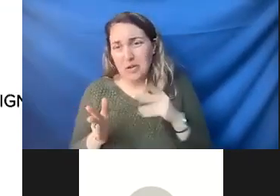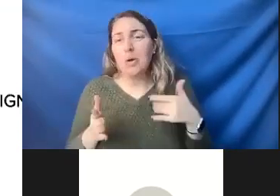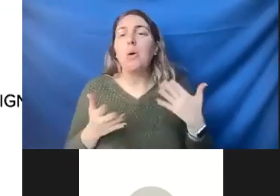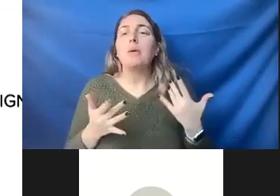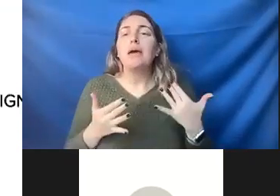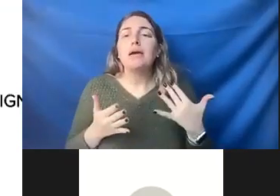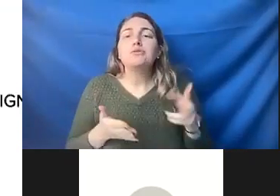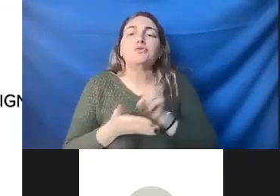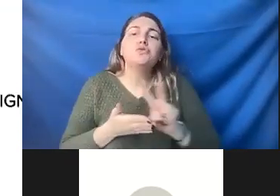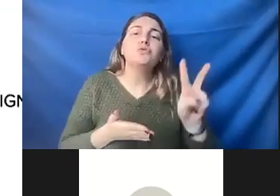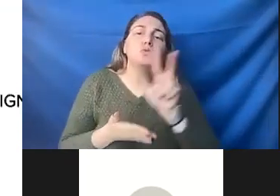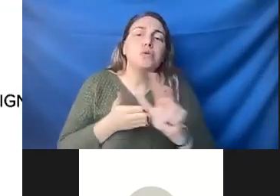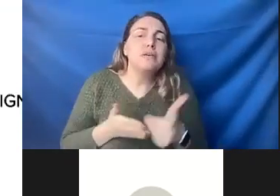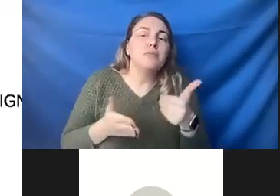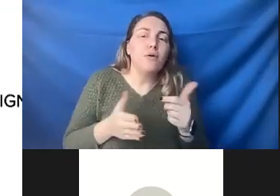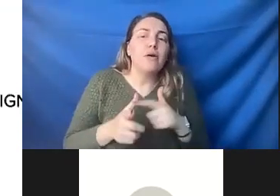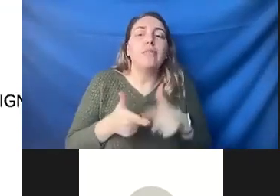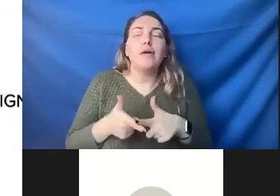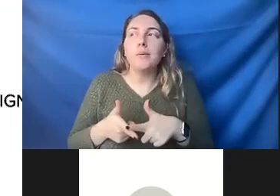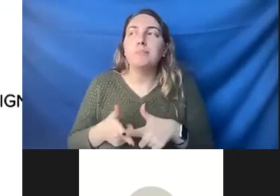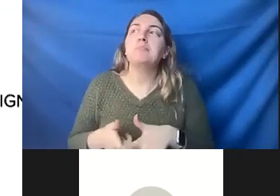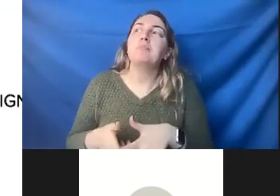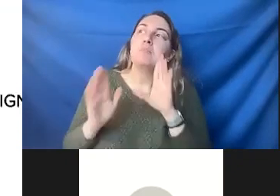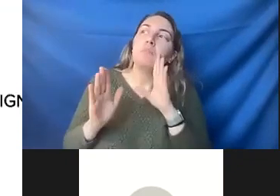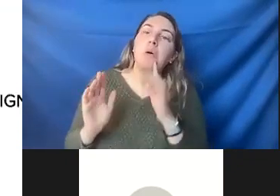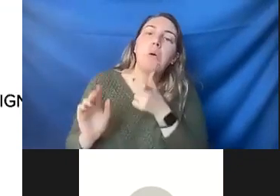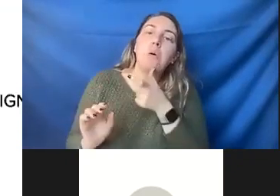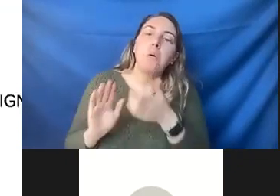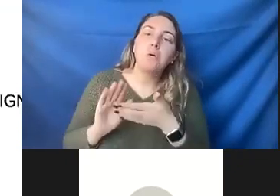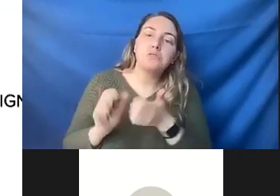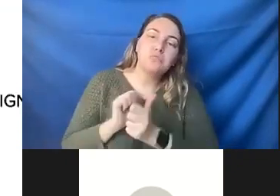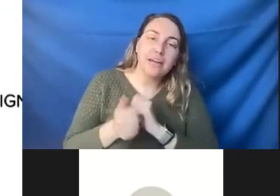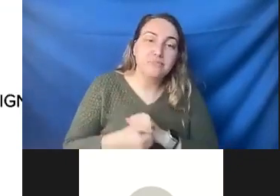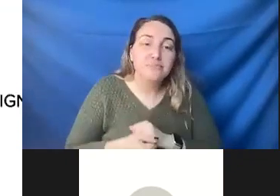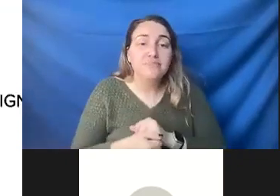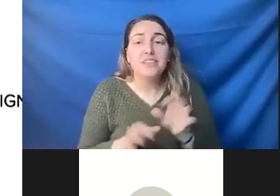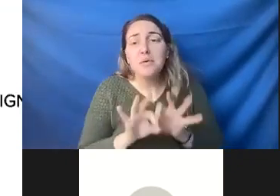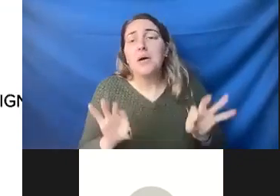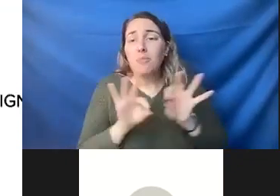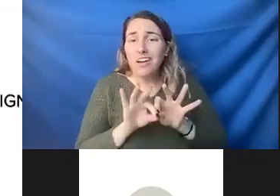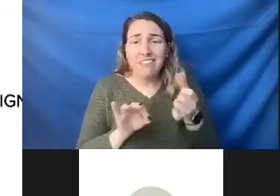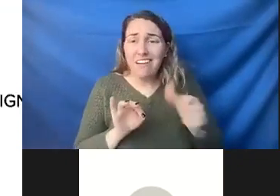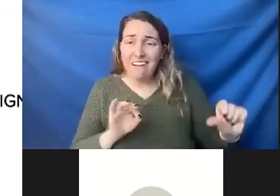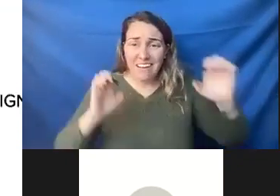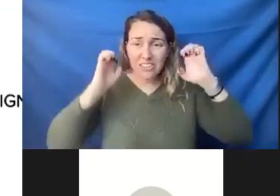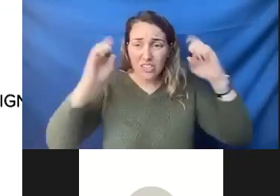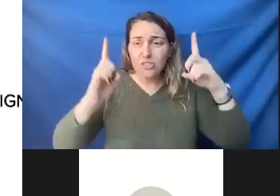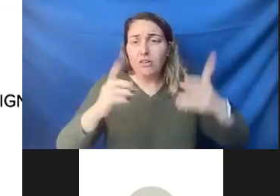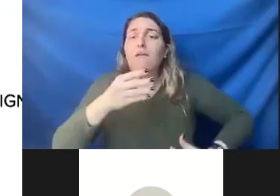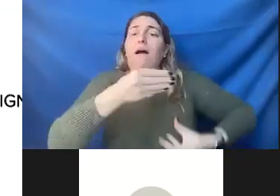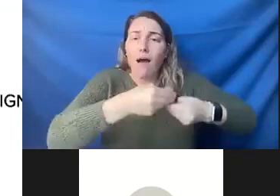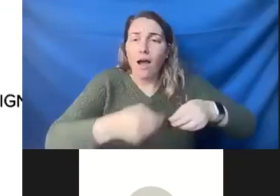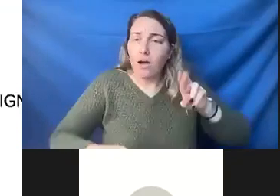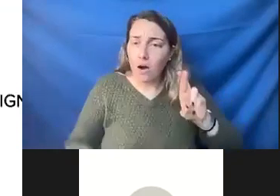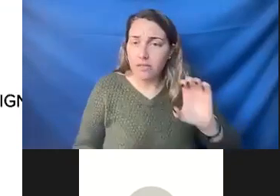also begin including information about ranked choice voting in your regular communications, just so voters know it's coming up and to be aware of it. And if they want to